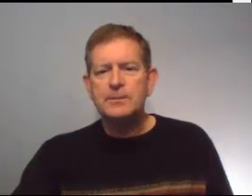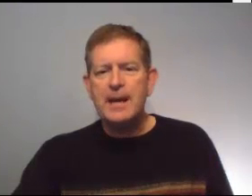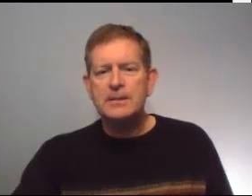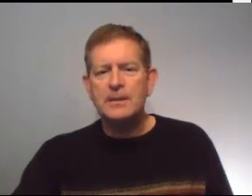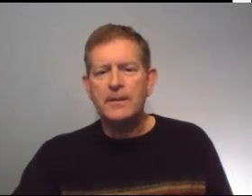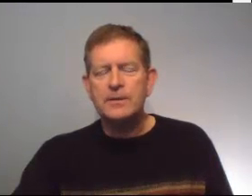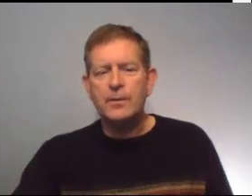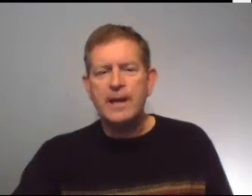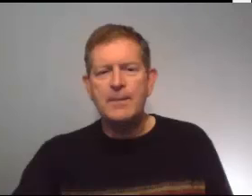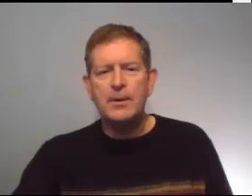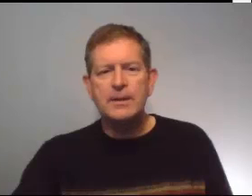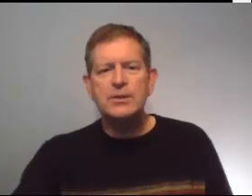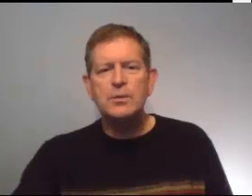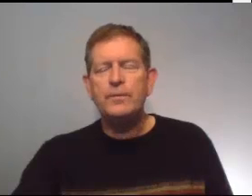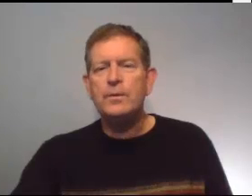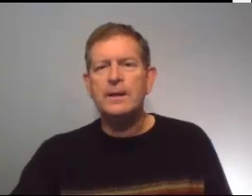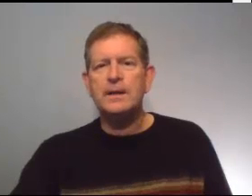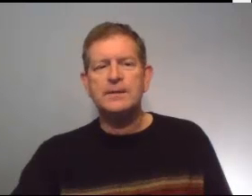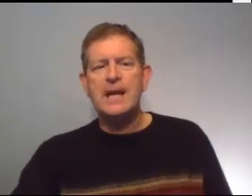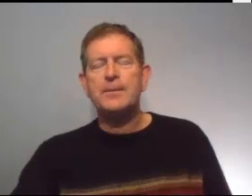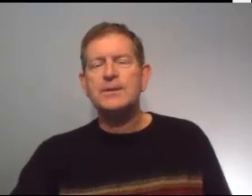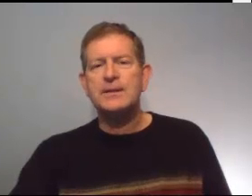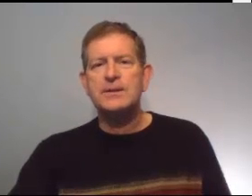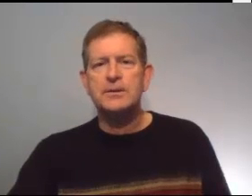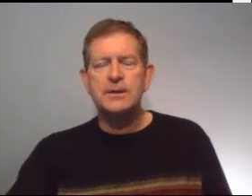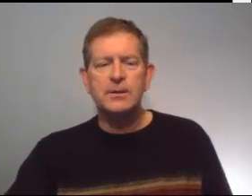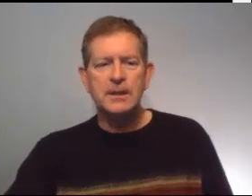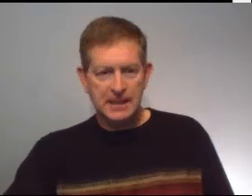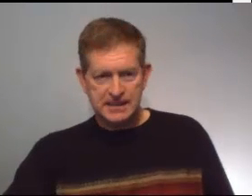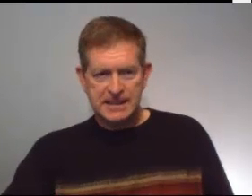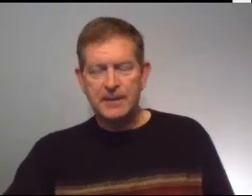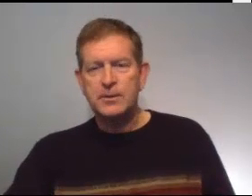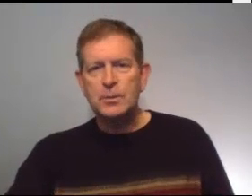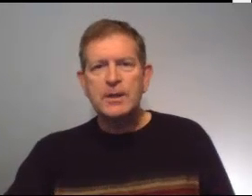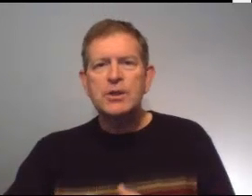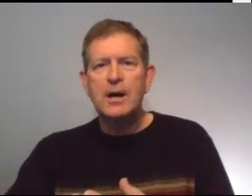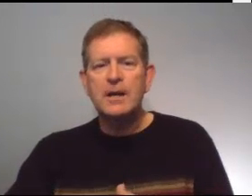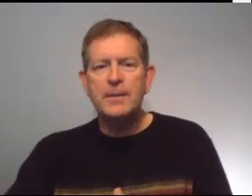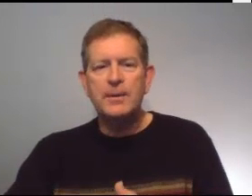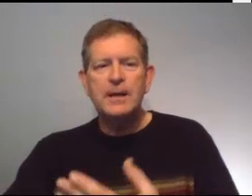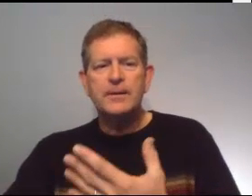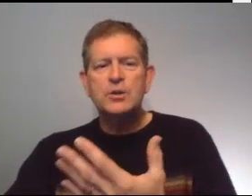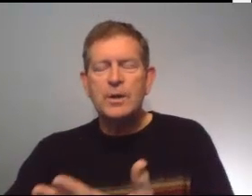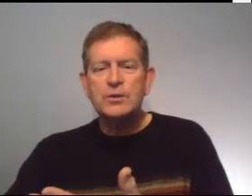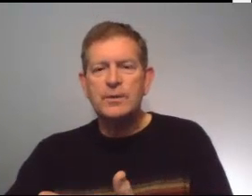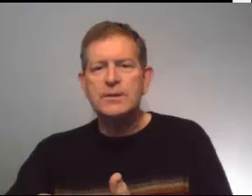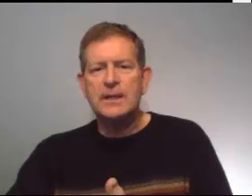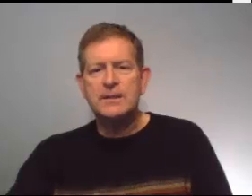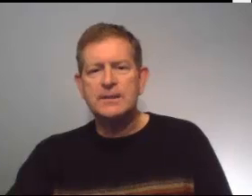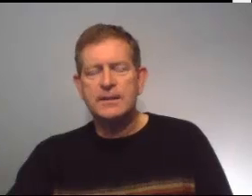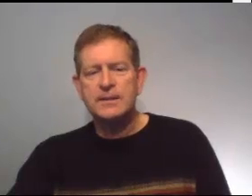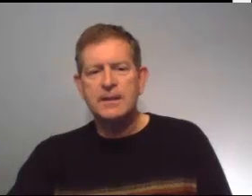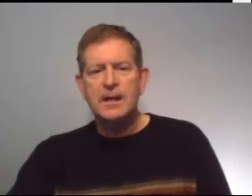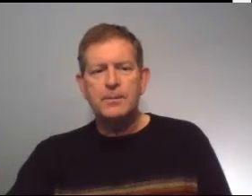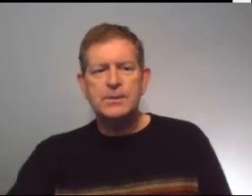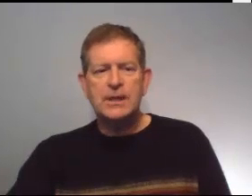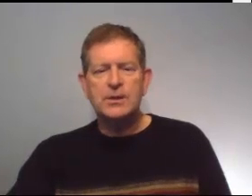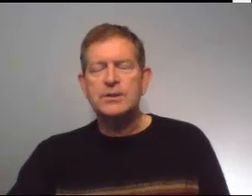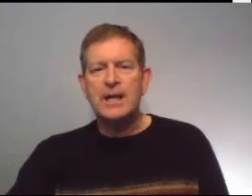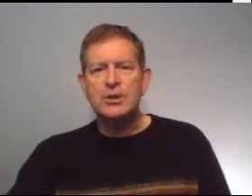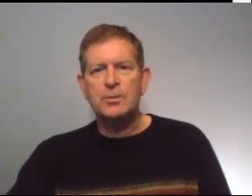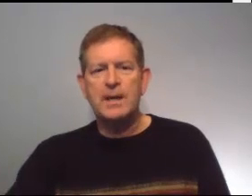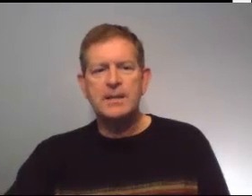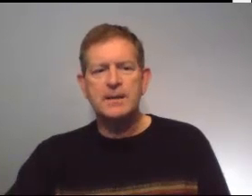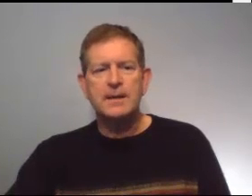let's pass all this vocabulary and just do a few sample sentences here together so we can talk about the structure of these sentences in this